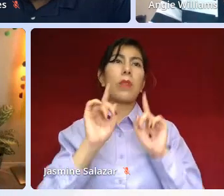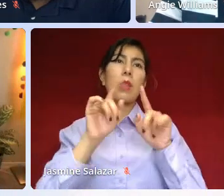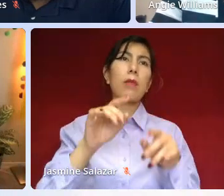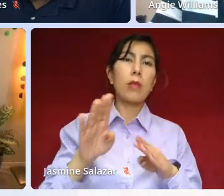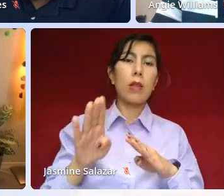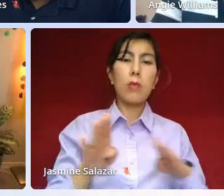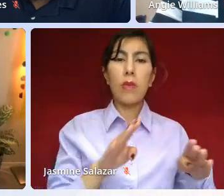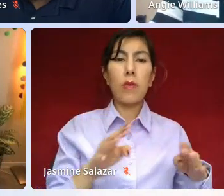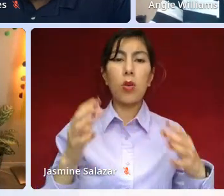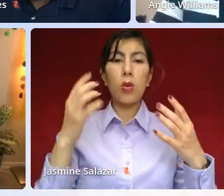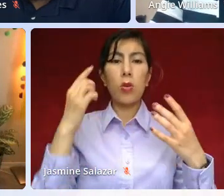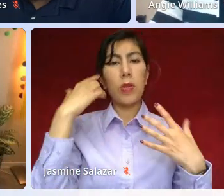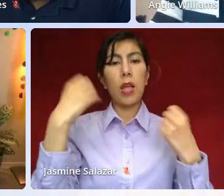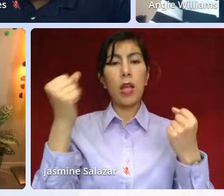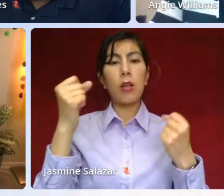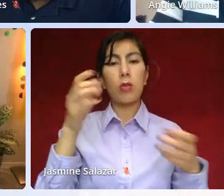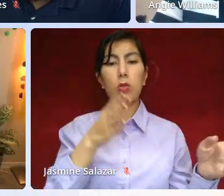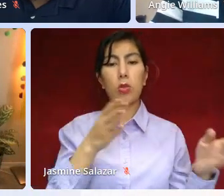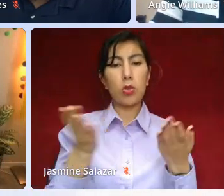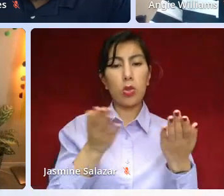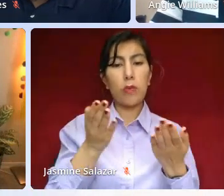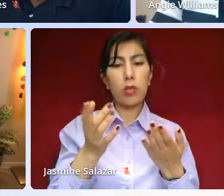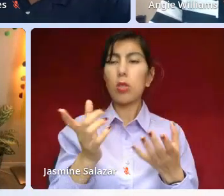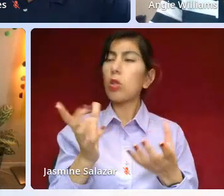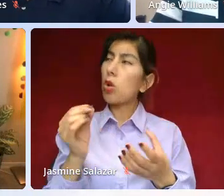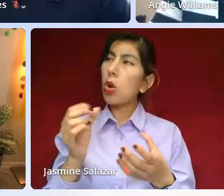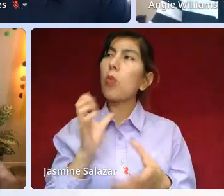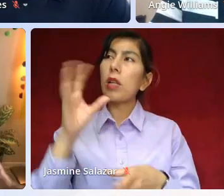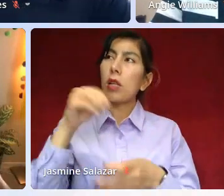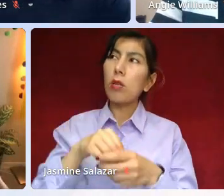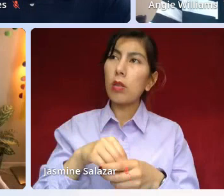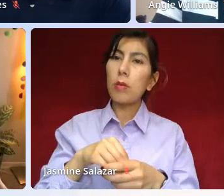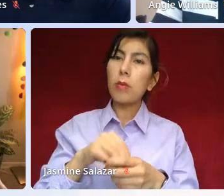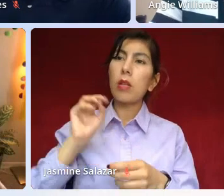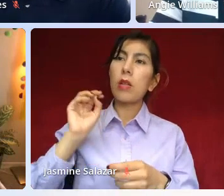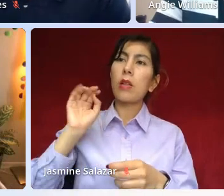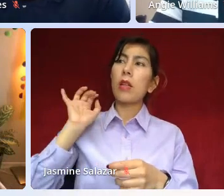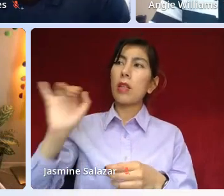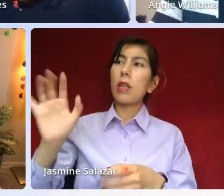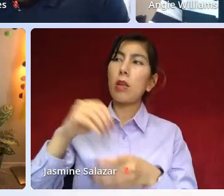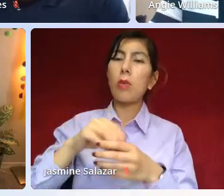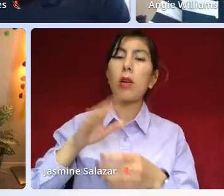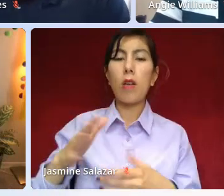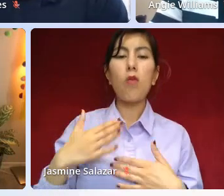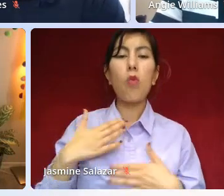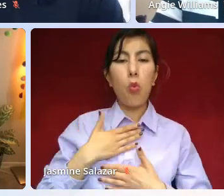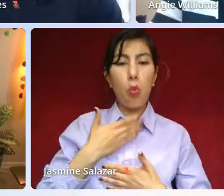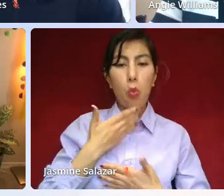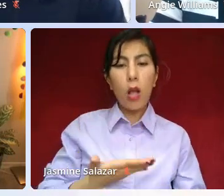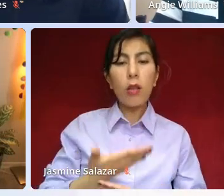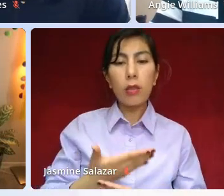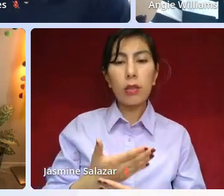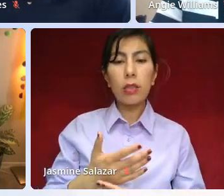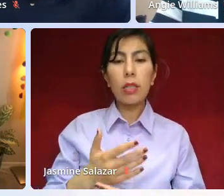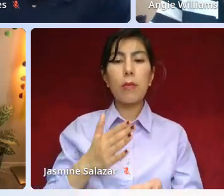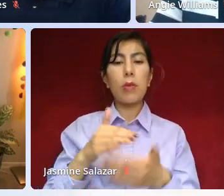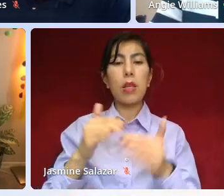health services, or, we included them as that's a part of wellness and a part of being